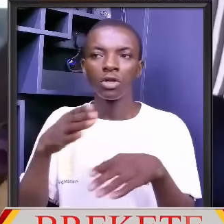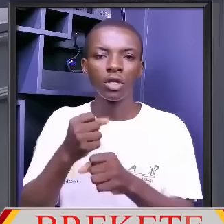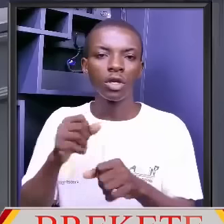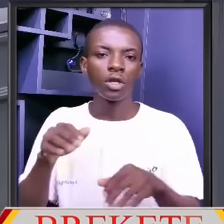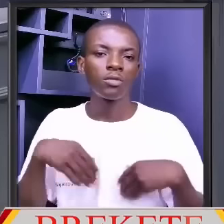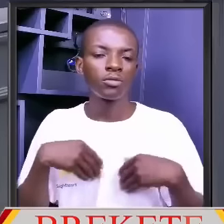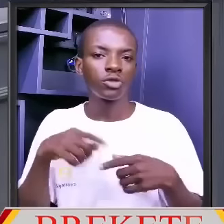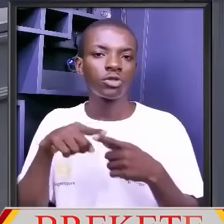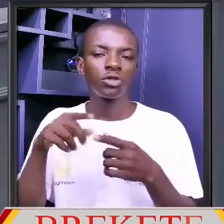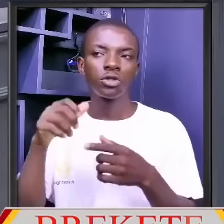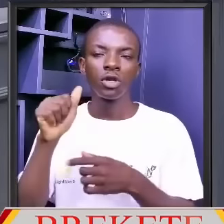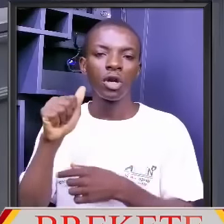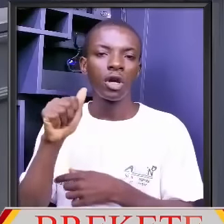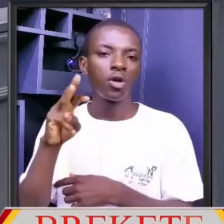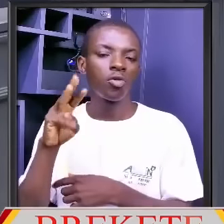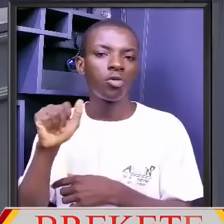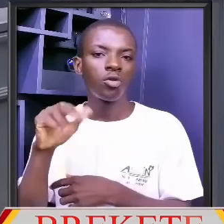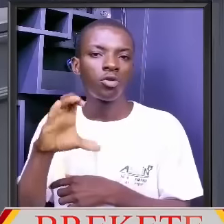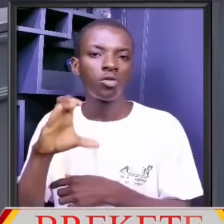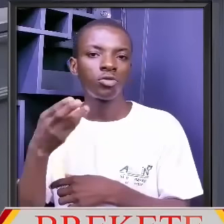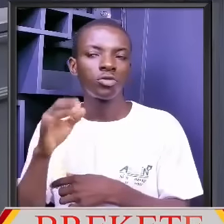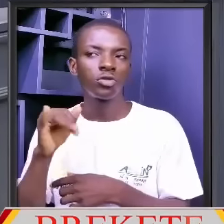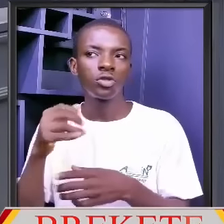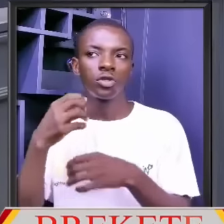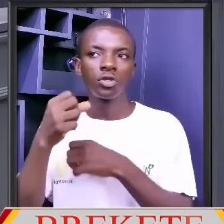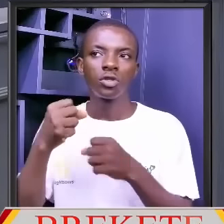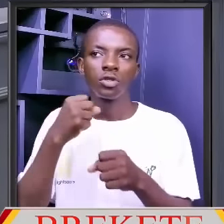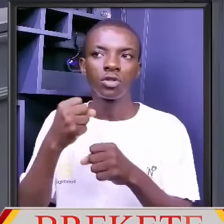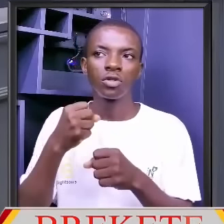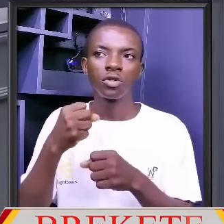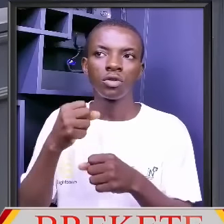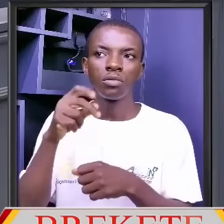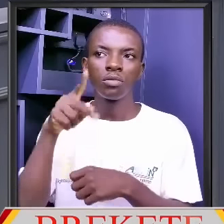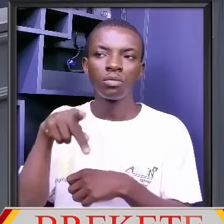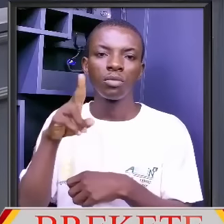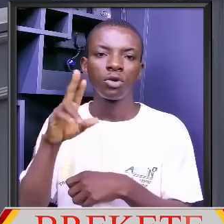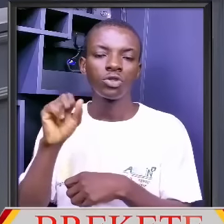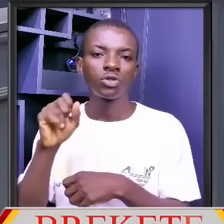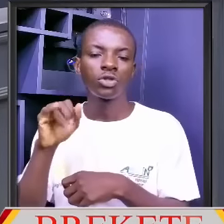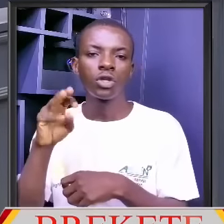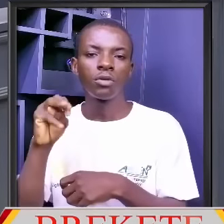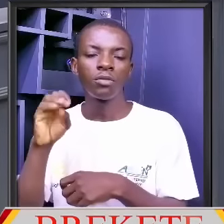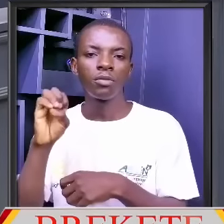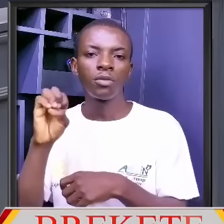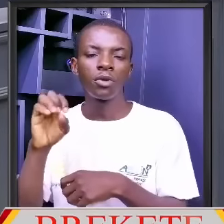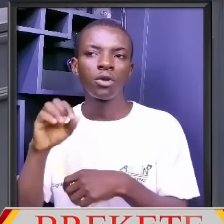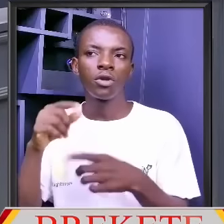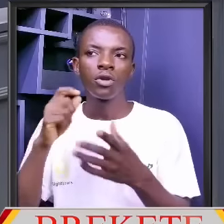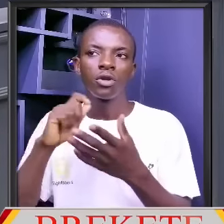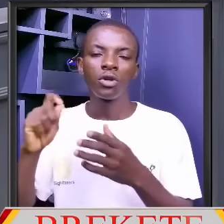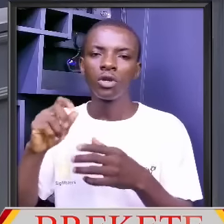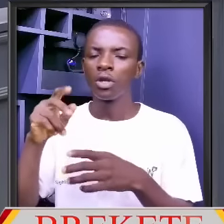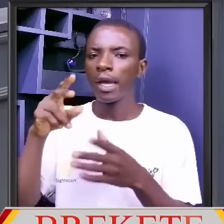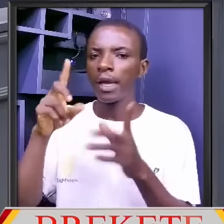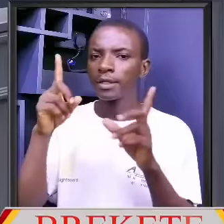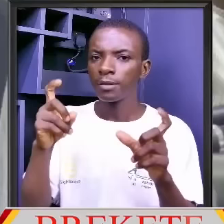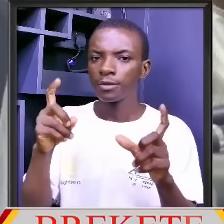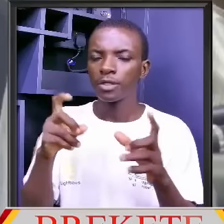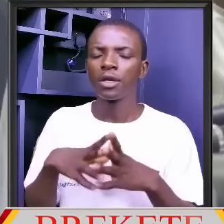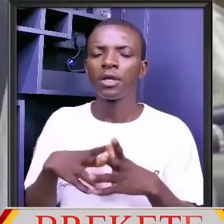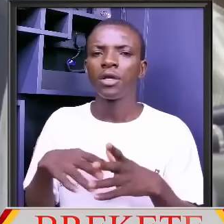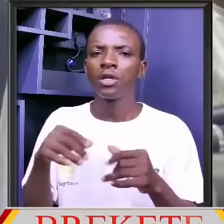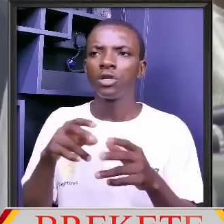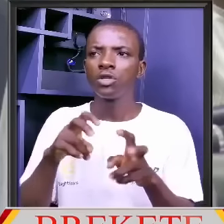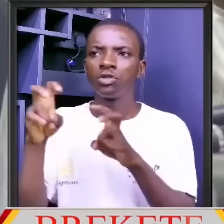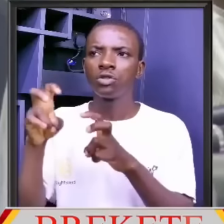for Auchi. The year where I go Auchi, now I post UME come at. They come say we go write post UME. I